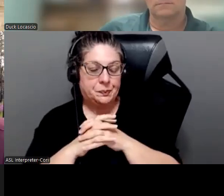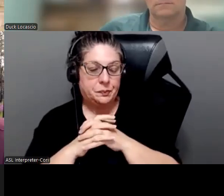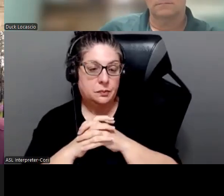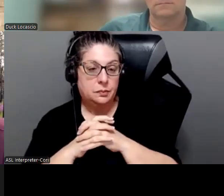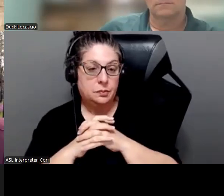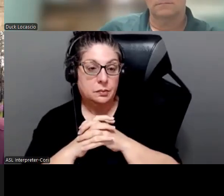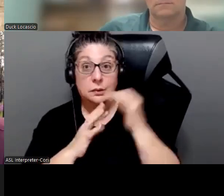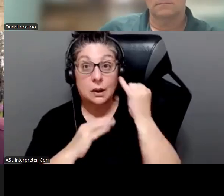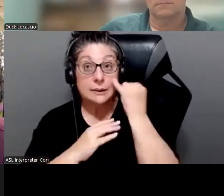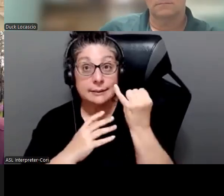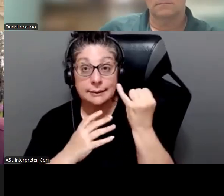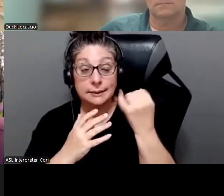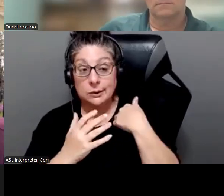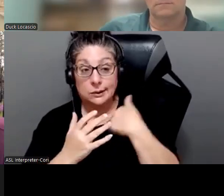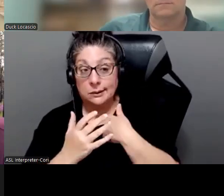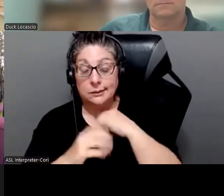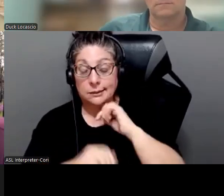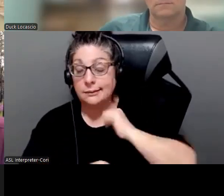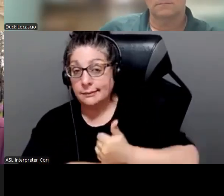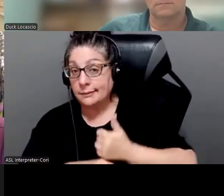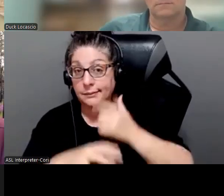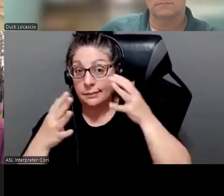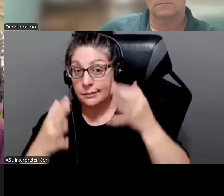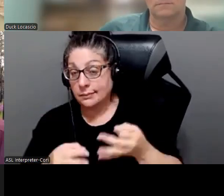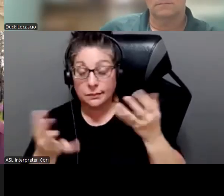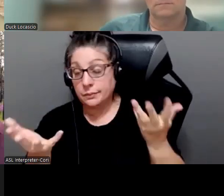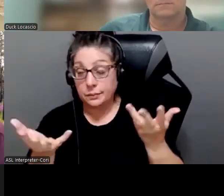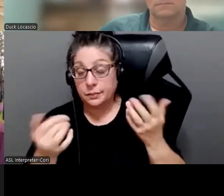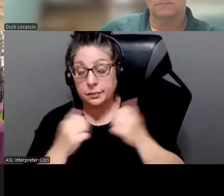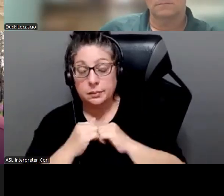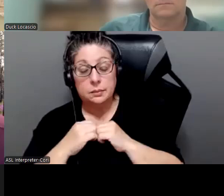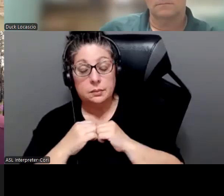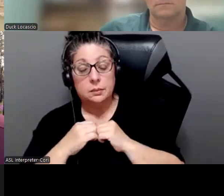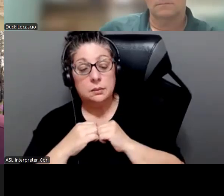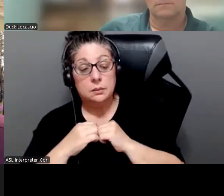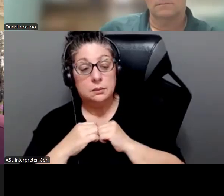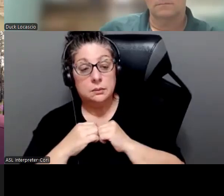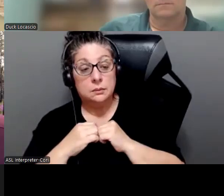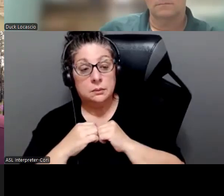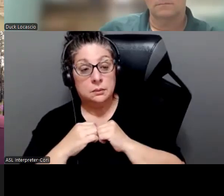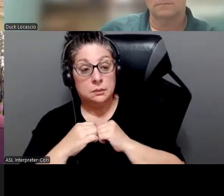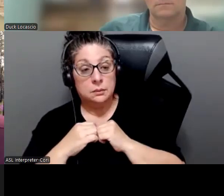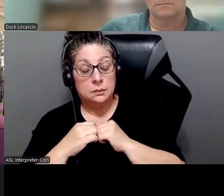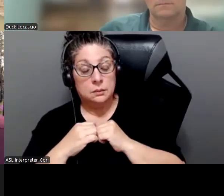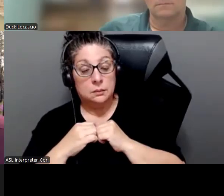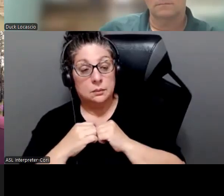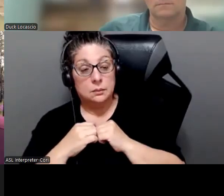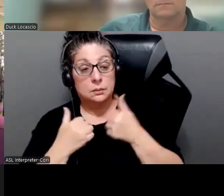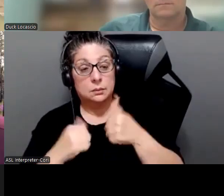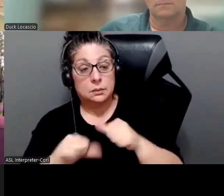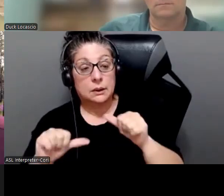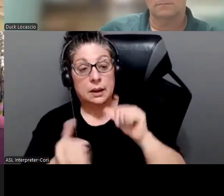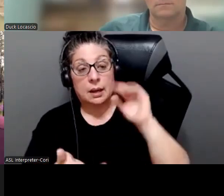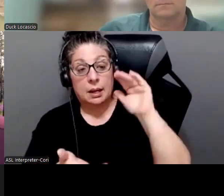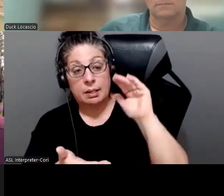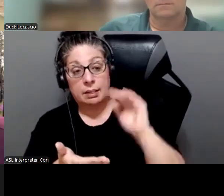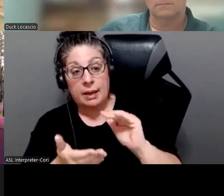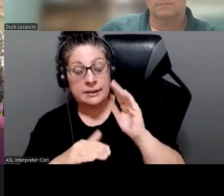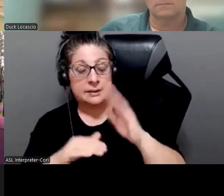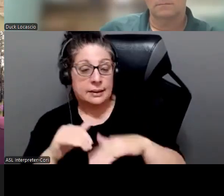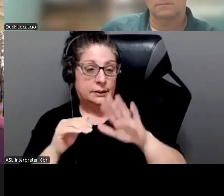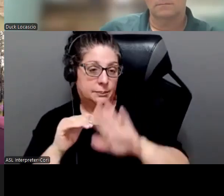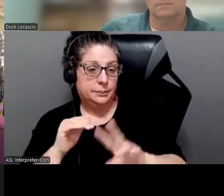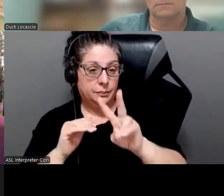The idea that we've kind of settled on and that we're working with is that anything less than about